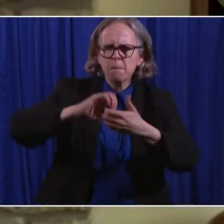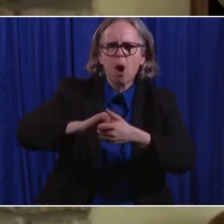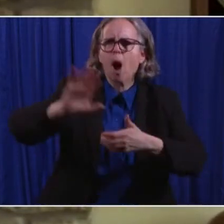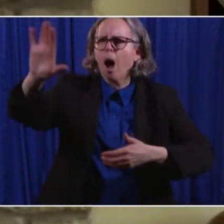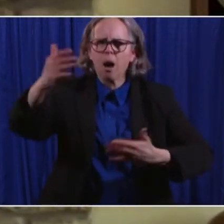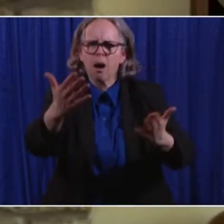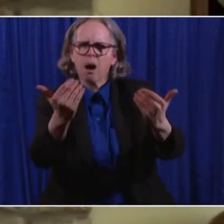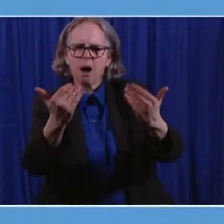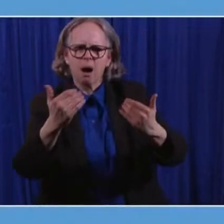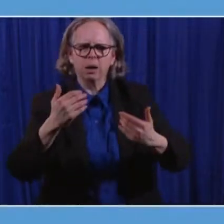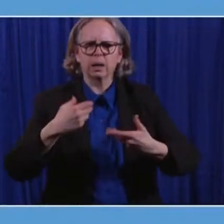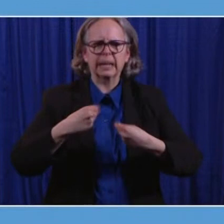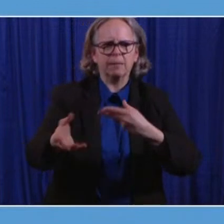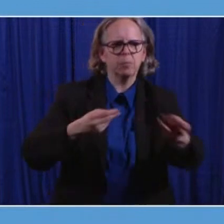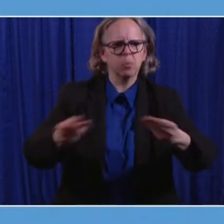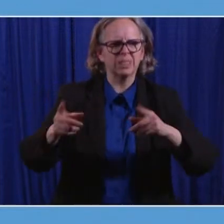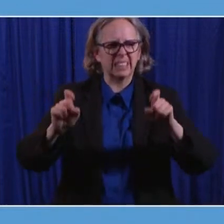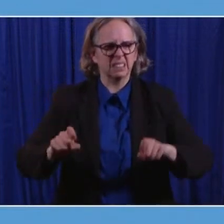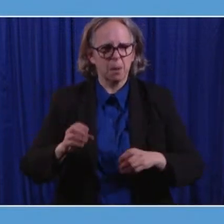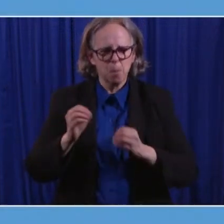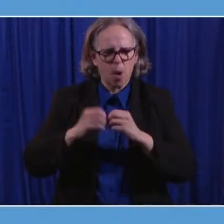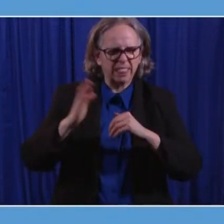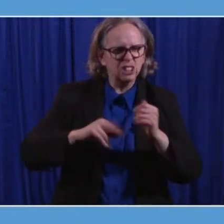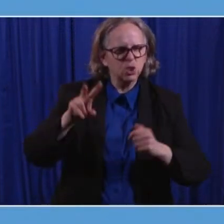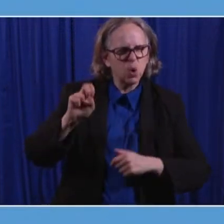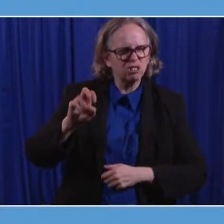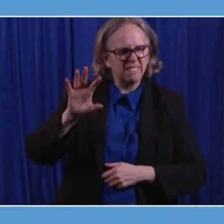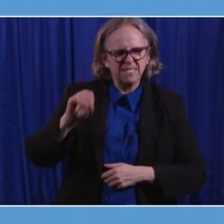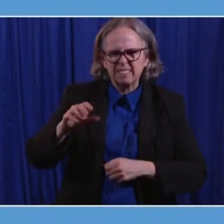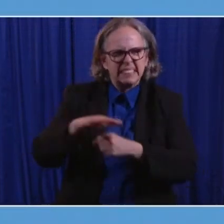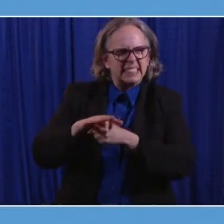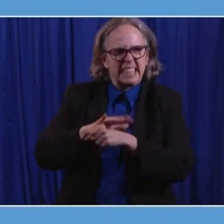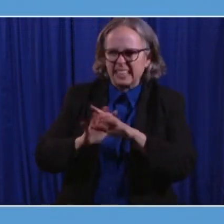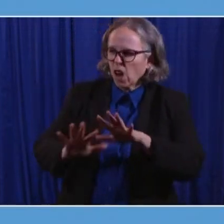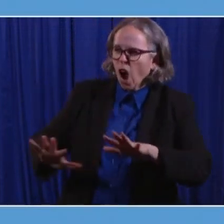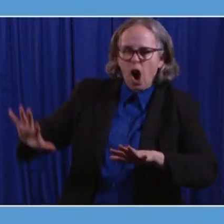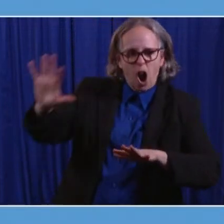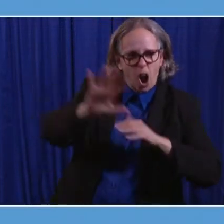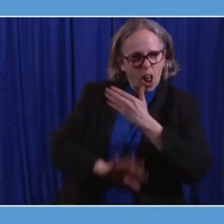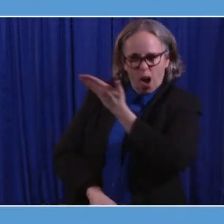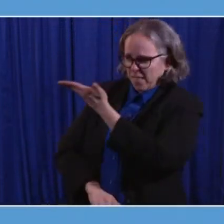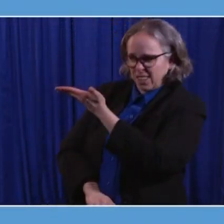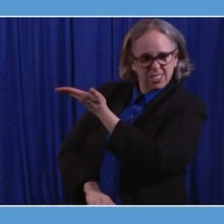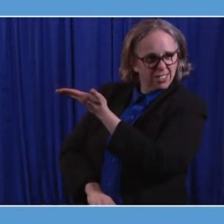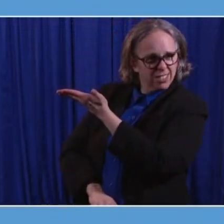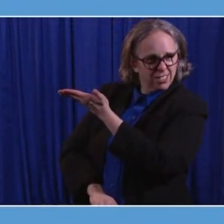our hospitals. We'll take a look at the slide. Between February,